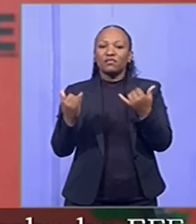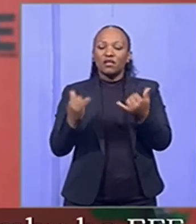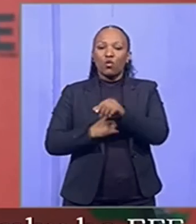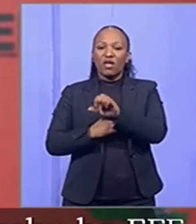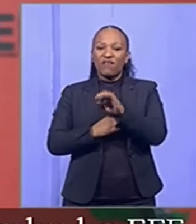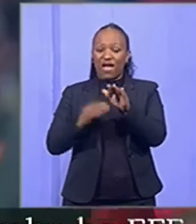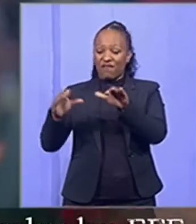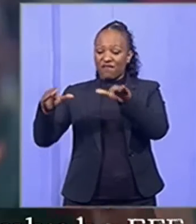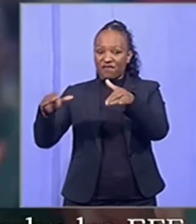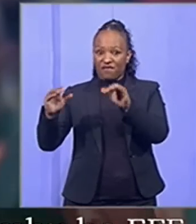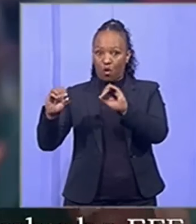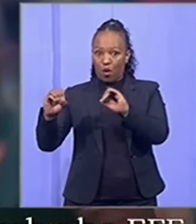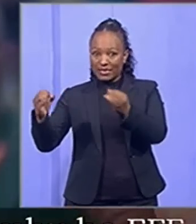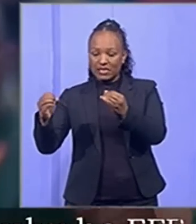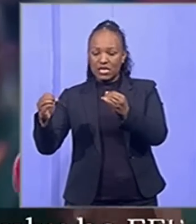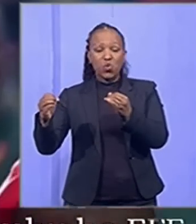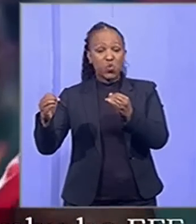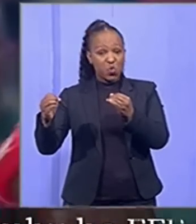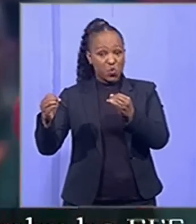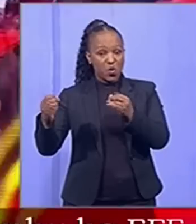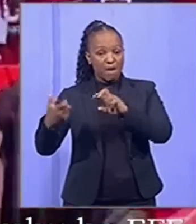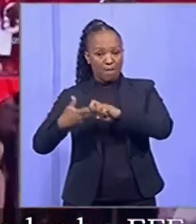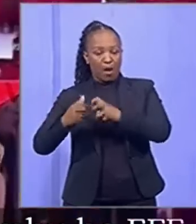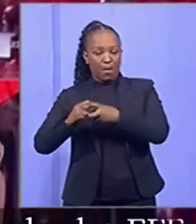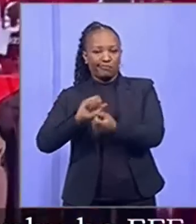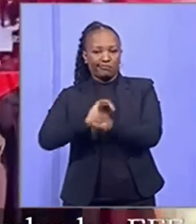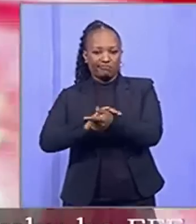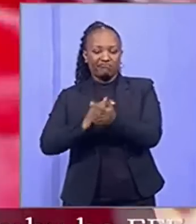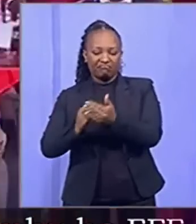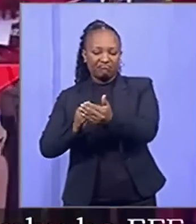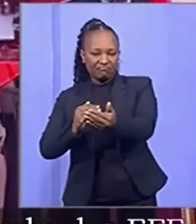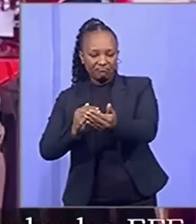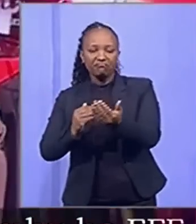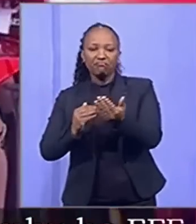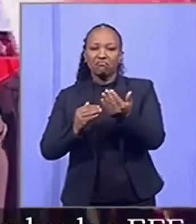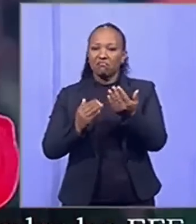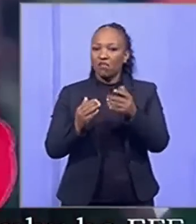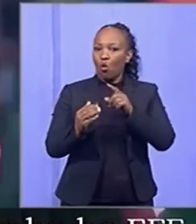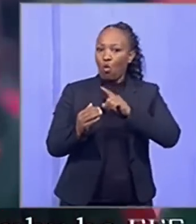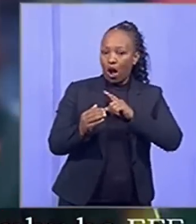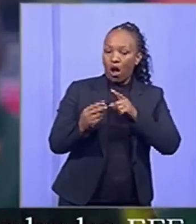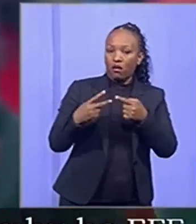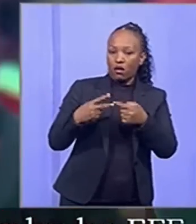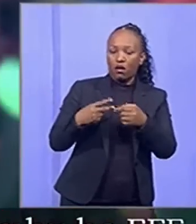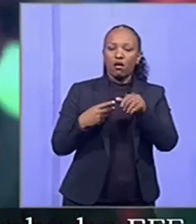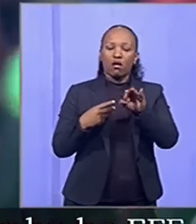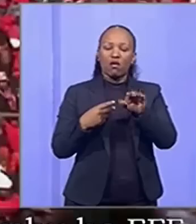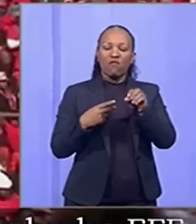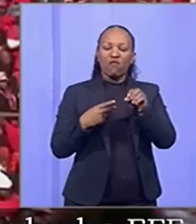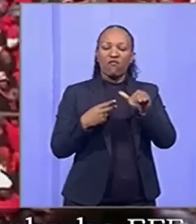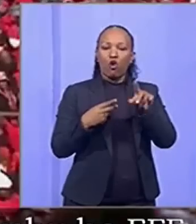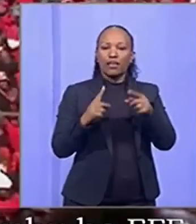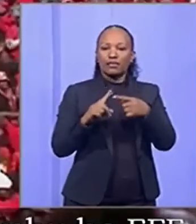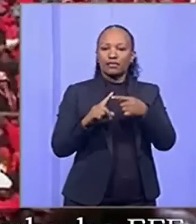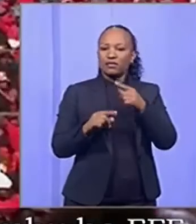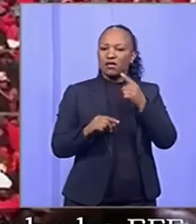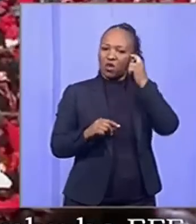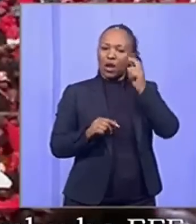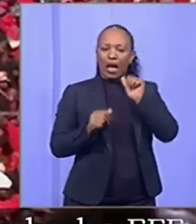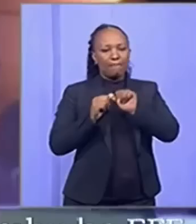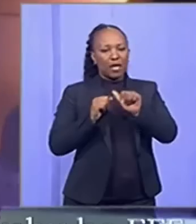EFF mathata ke ka o bonang hore mohlomong ene Shivambu o bone hore ho le molemo hore ampe